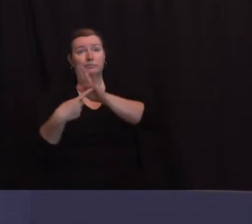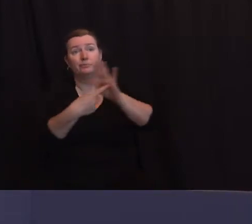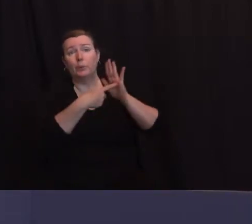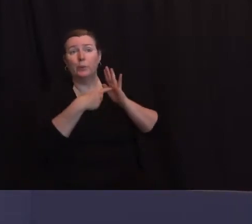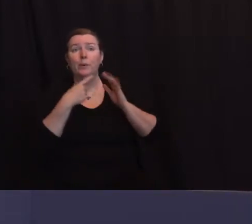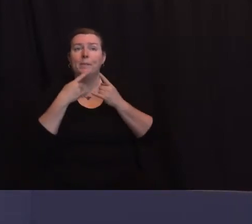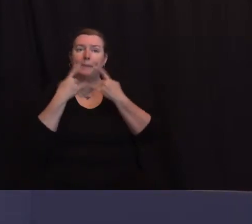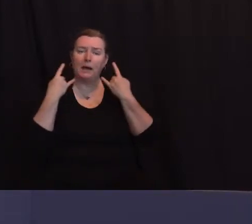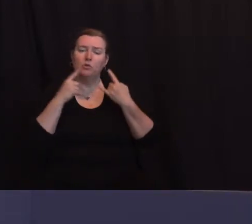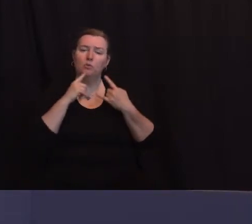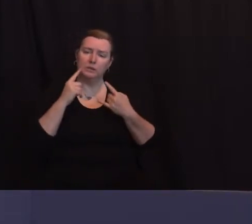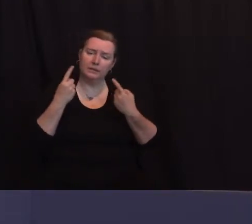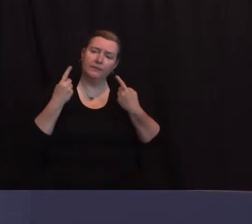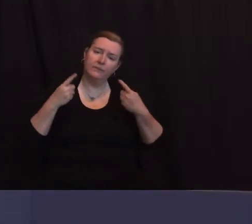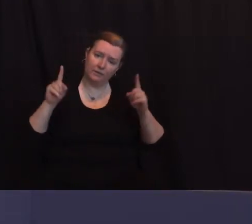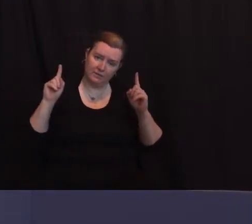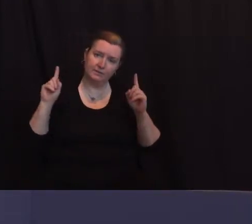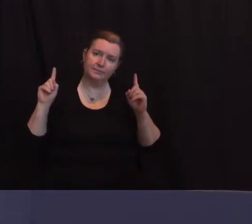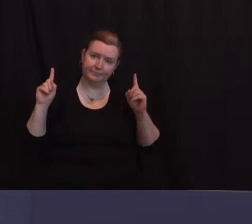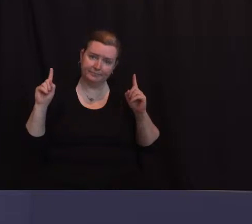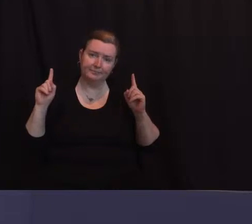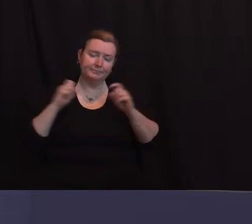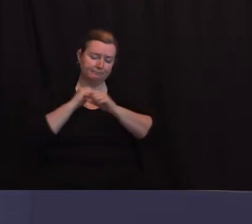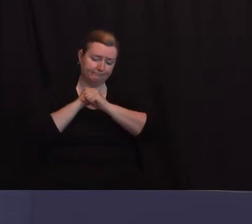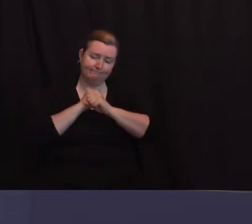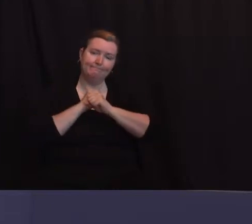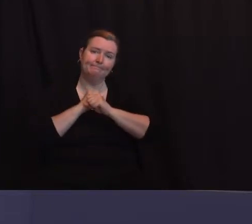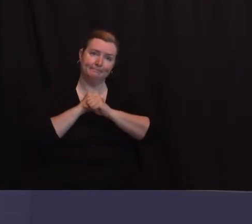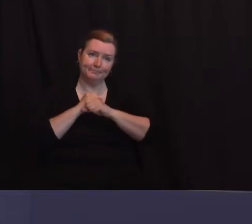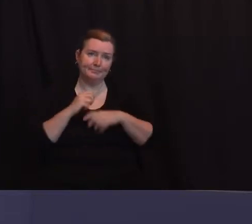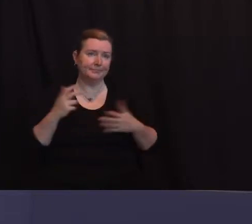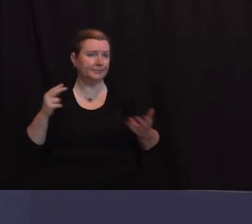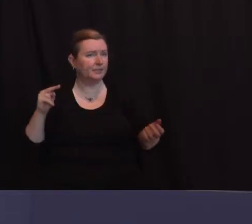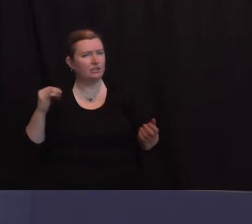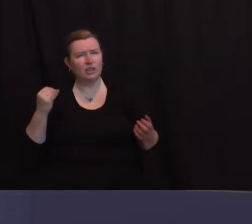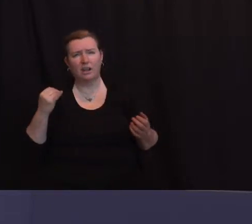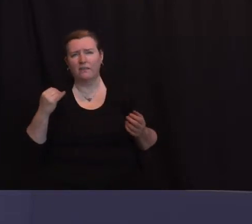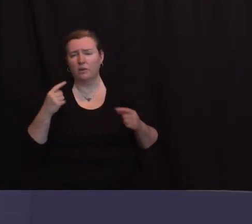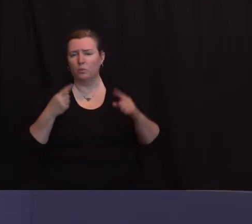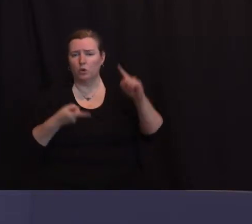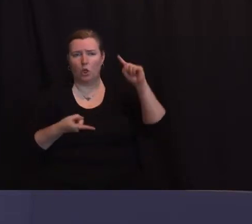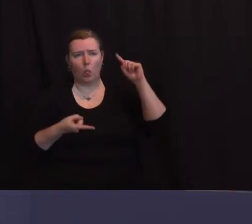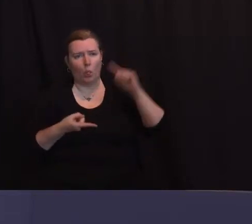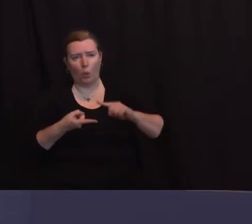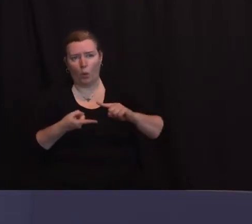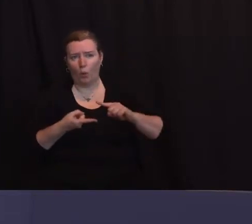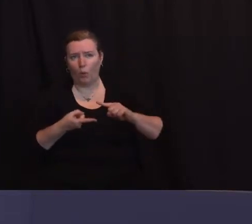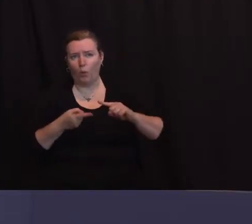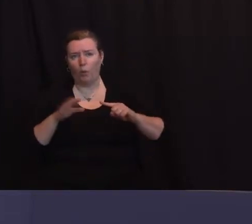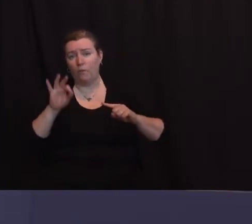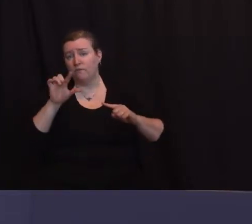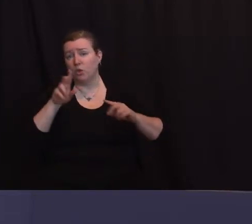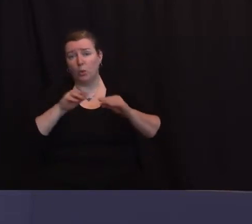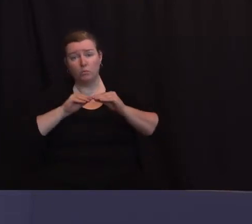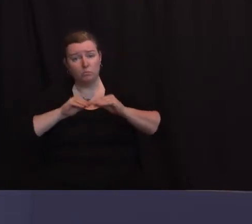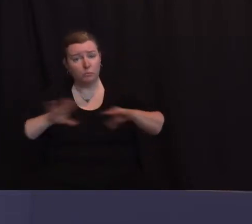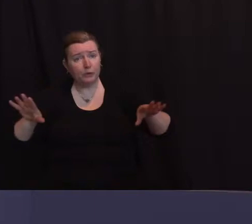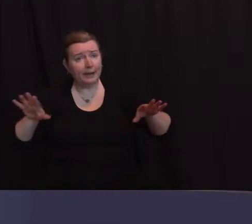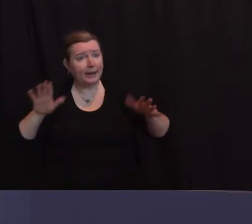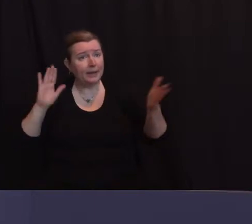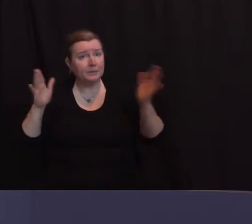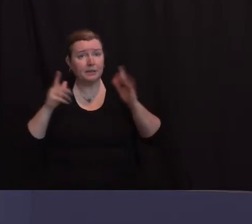can be. We have some of the lowest flu transmission than we've had in